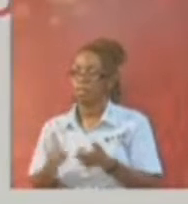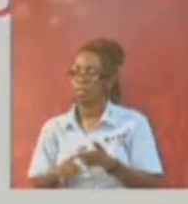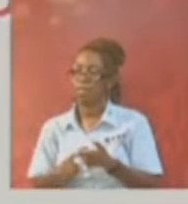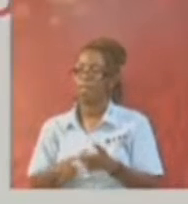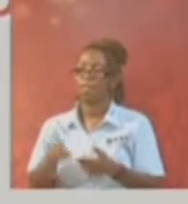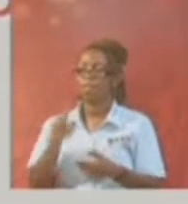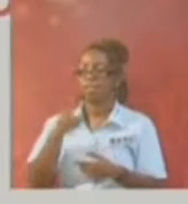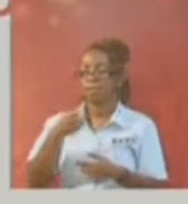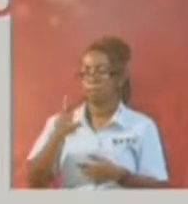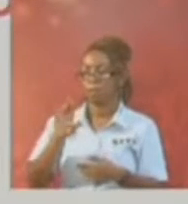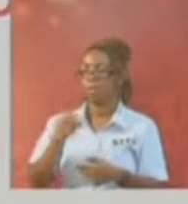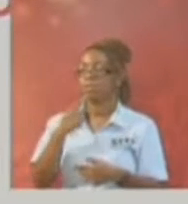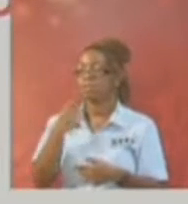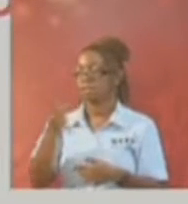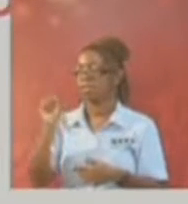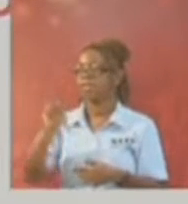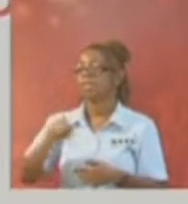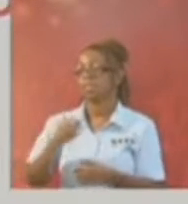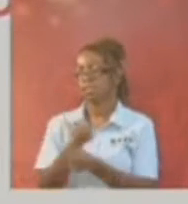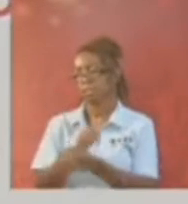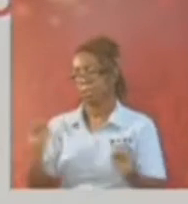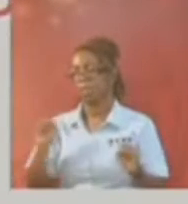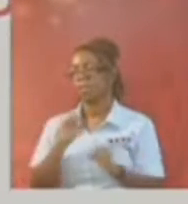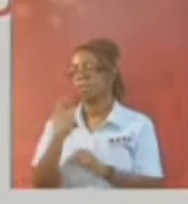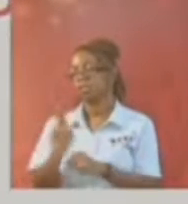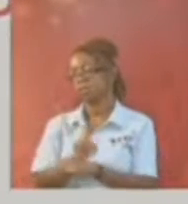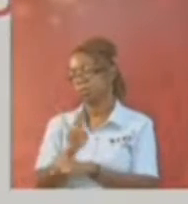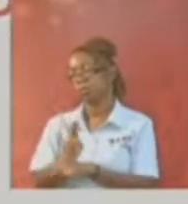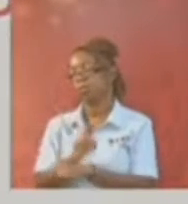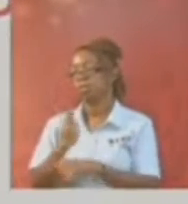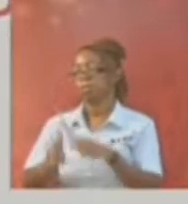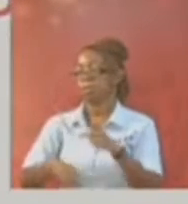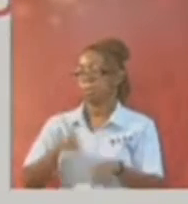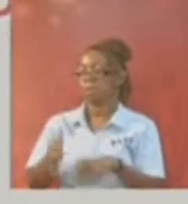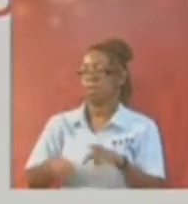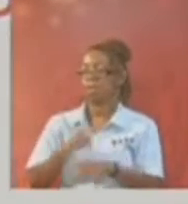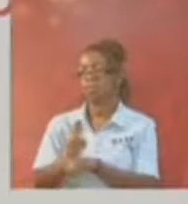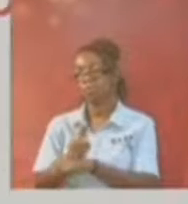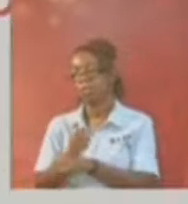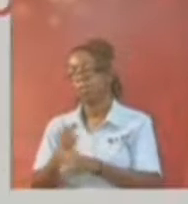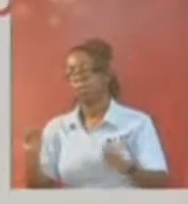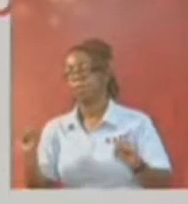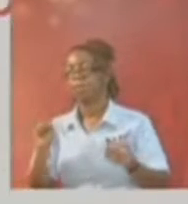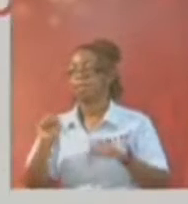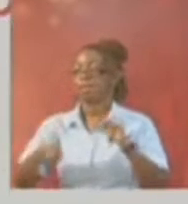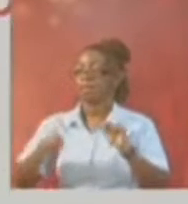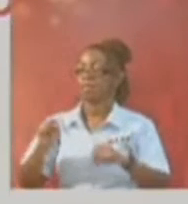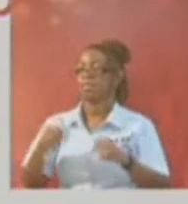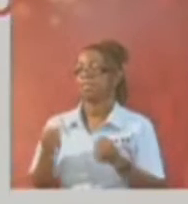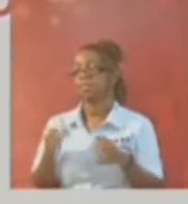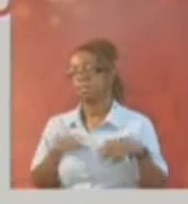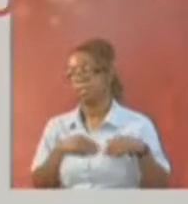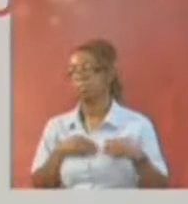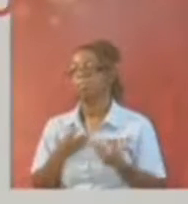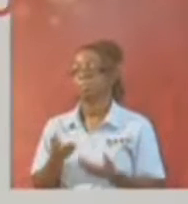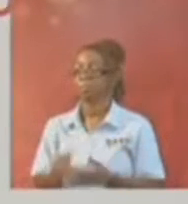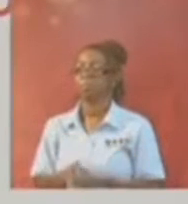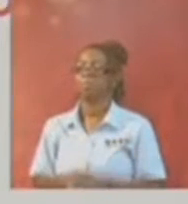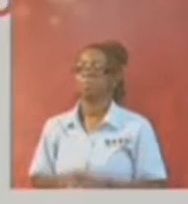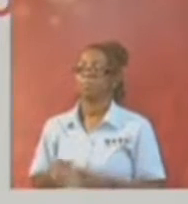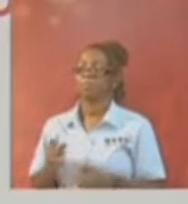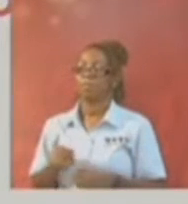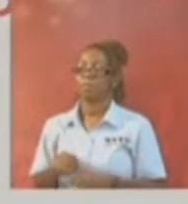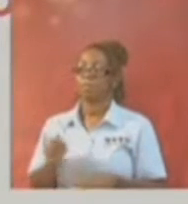are in constant contact with the WHO via our Pan-American Health Organization / World Health